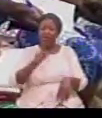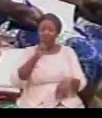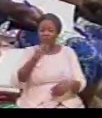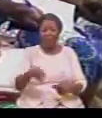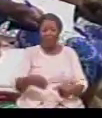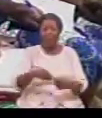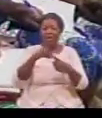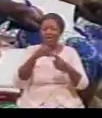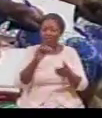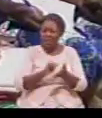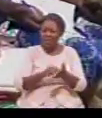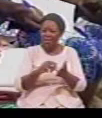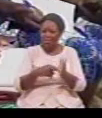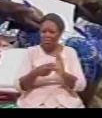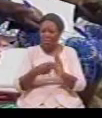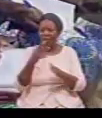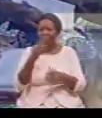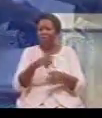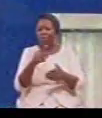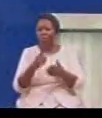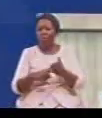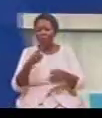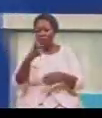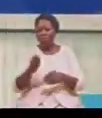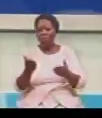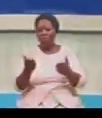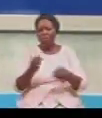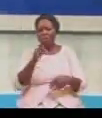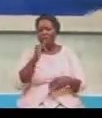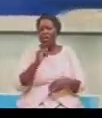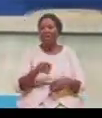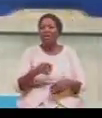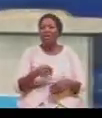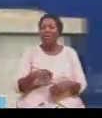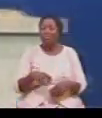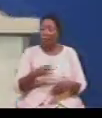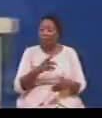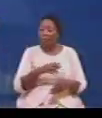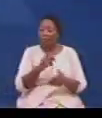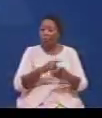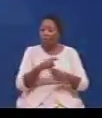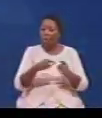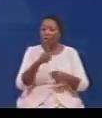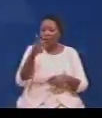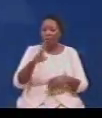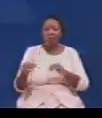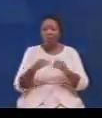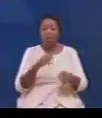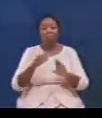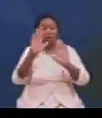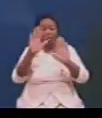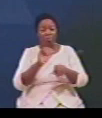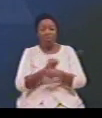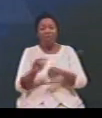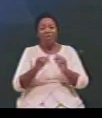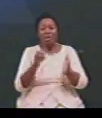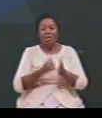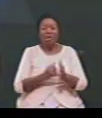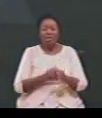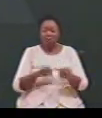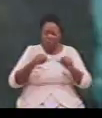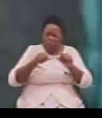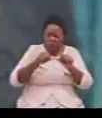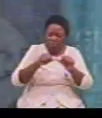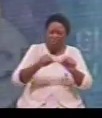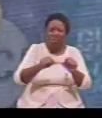is, when God works miracle, he does that perpetually. It's not like